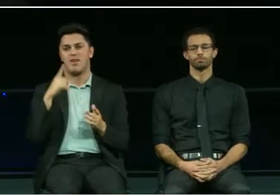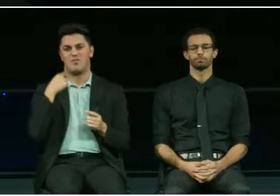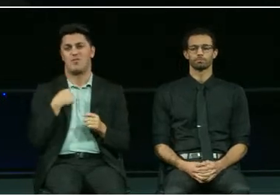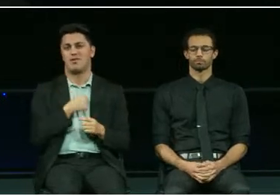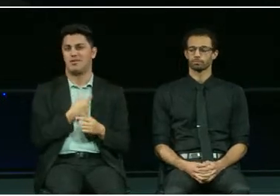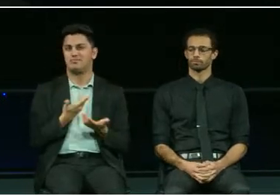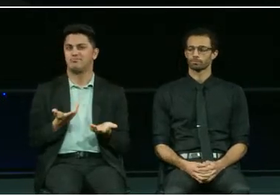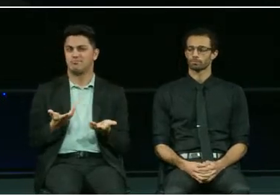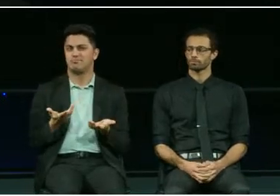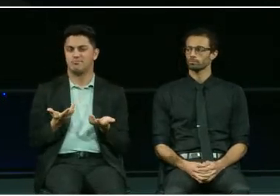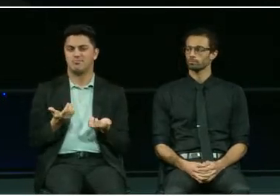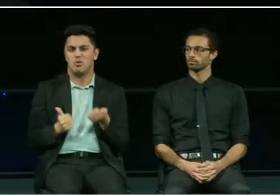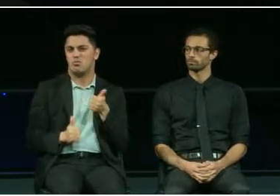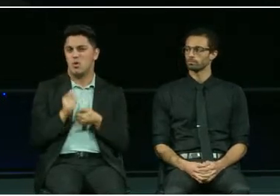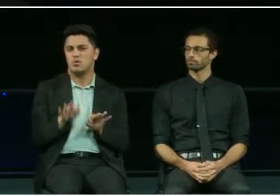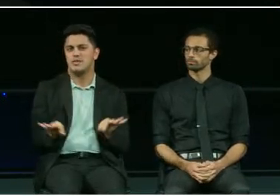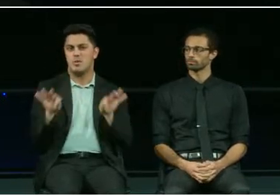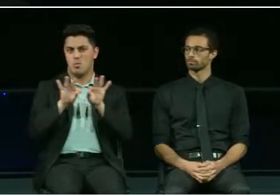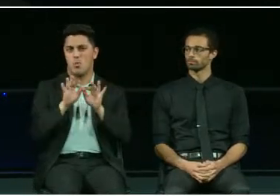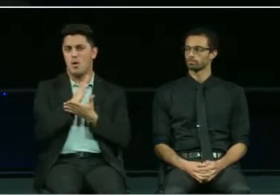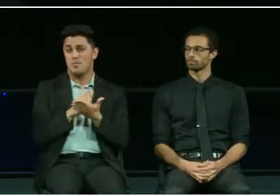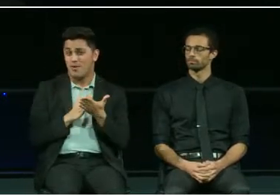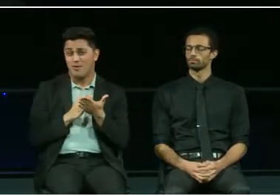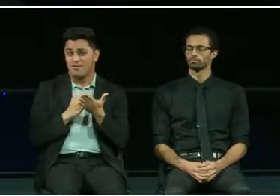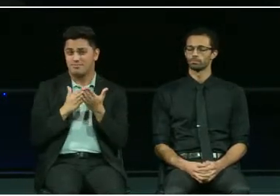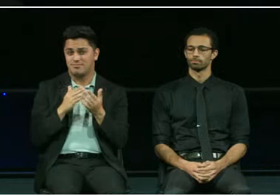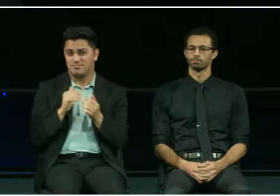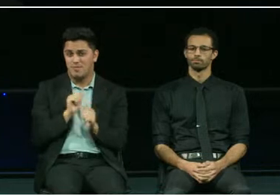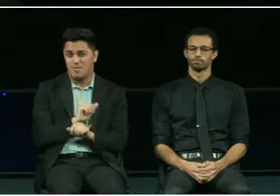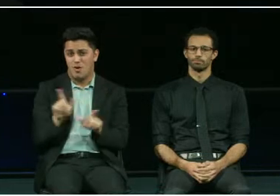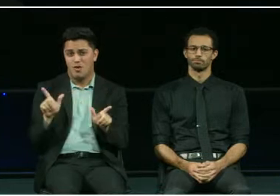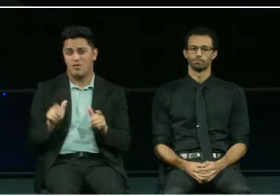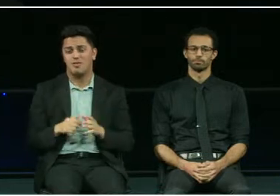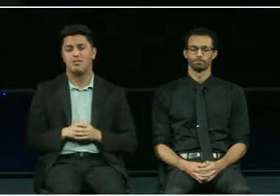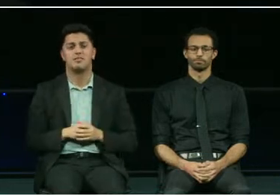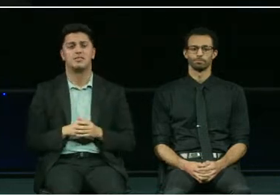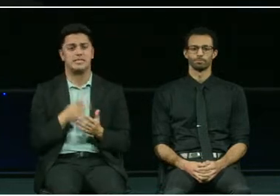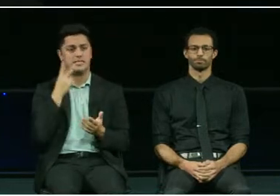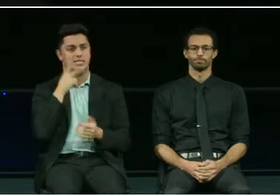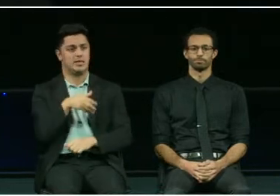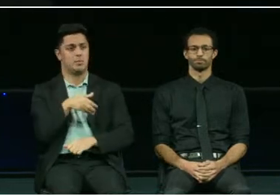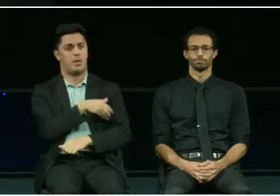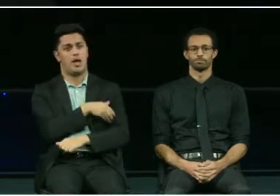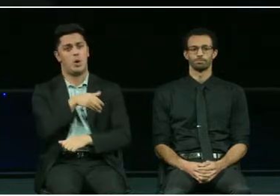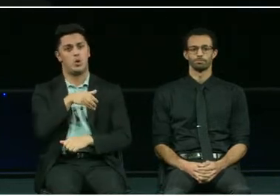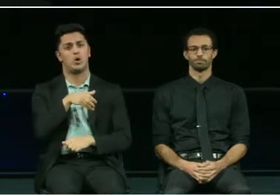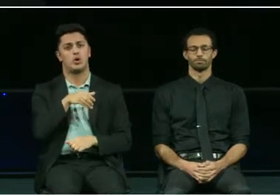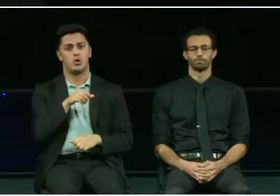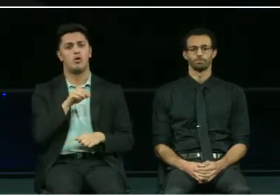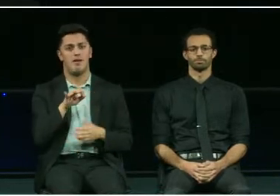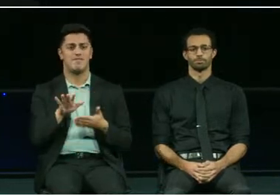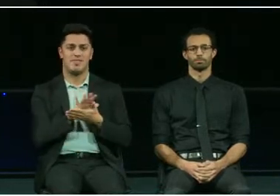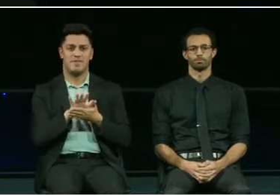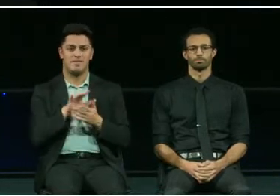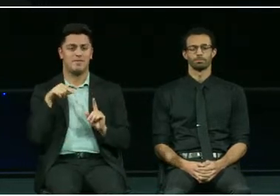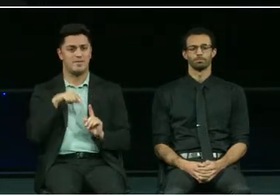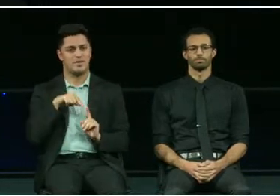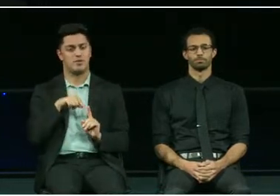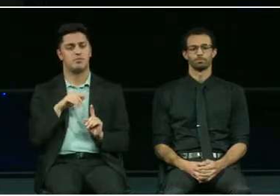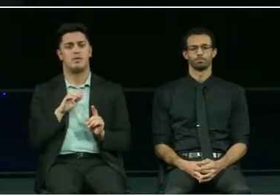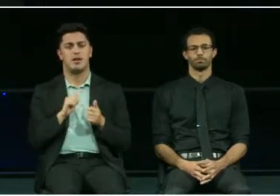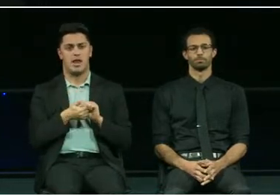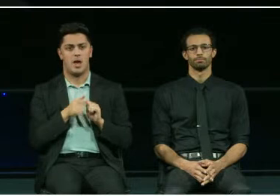us, that was the most important part of it all, just to see the power of the film and how